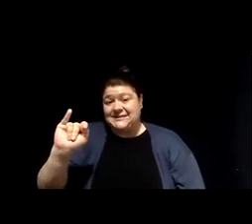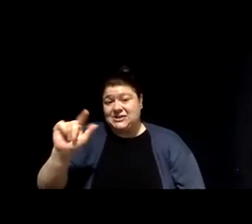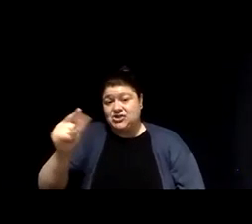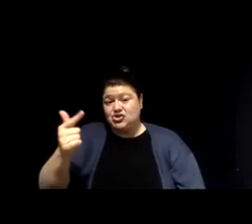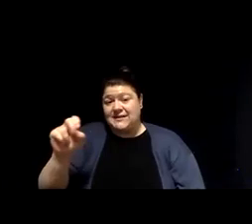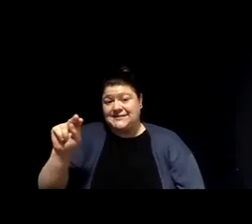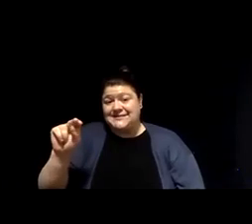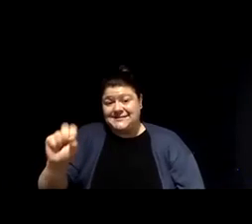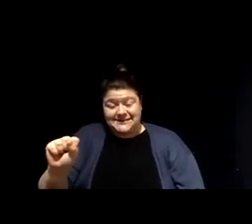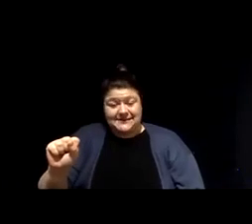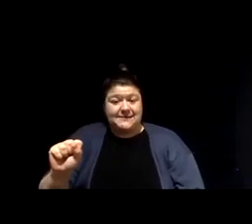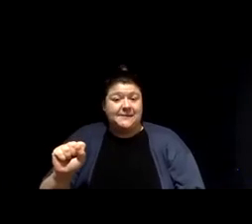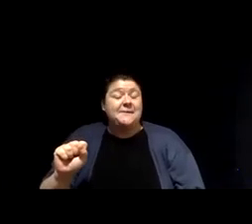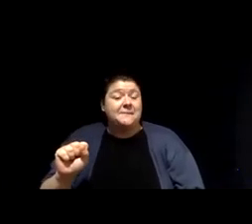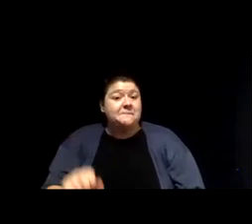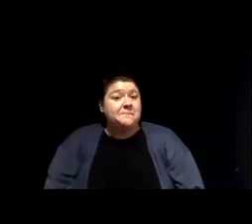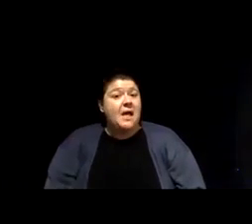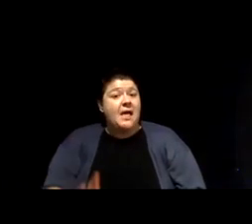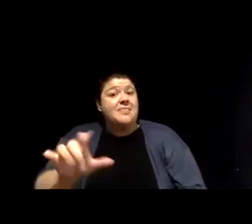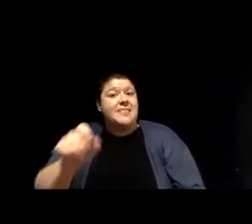immune system. Okay.